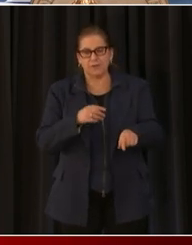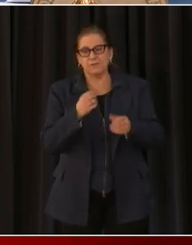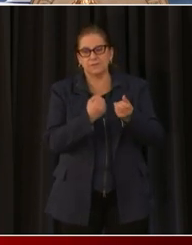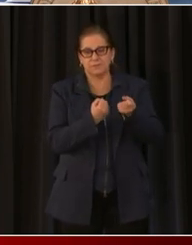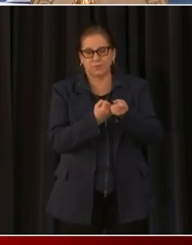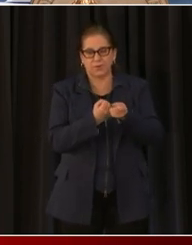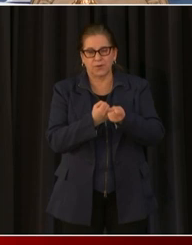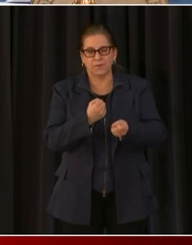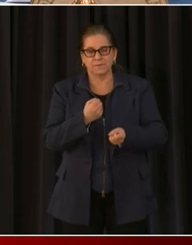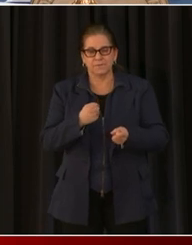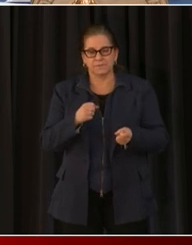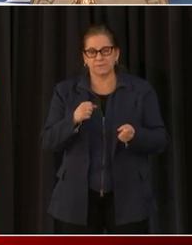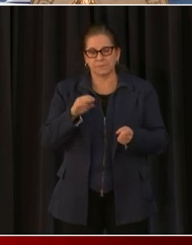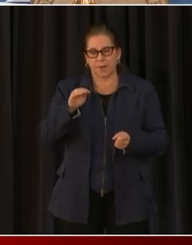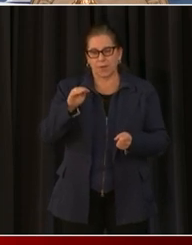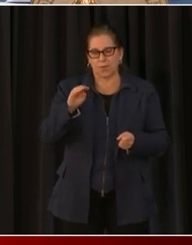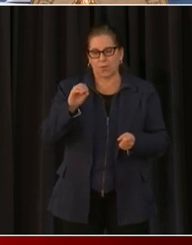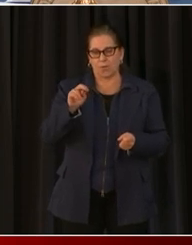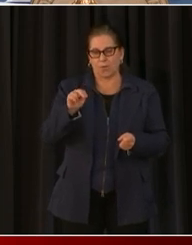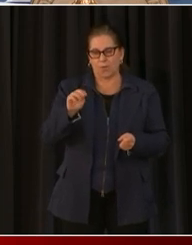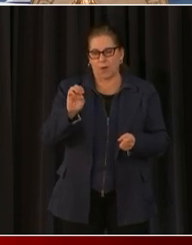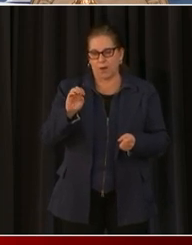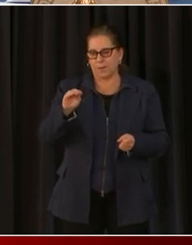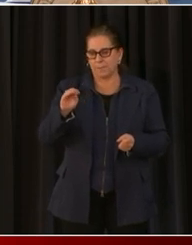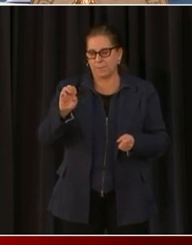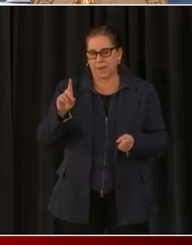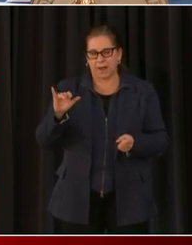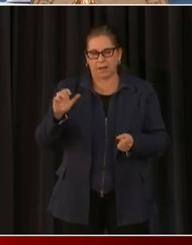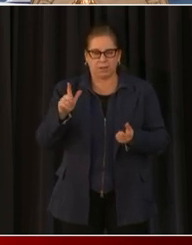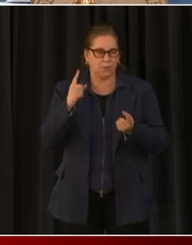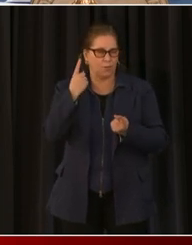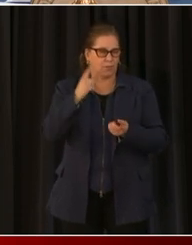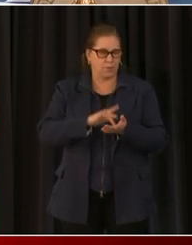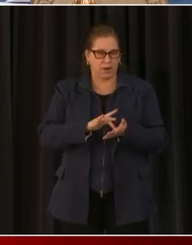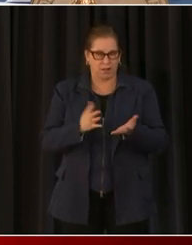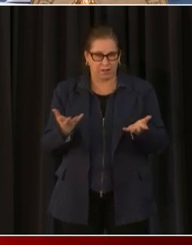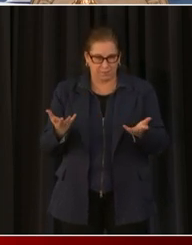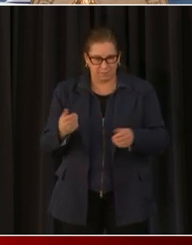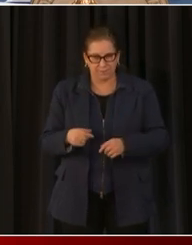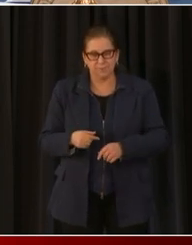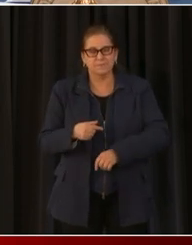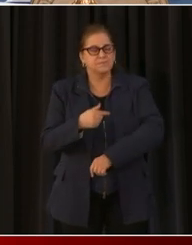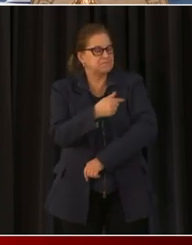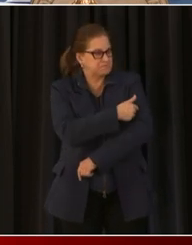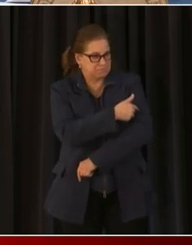Our staff at MPD, DOC,